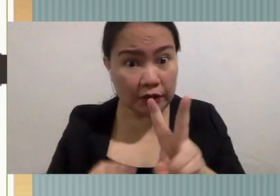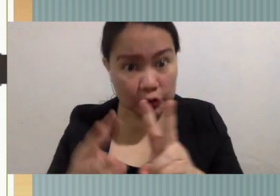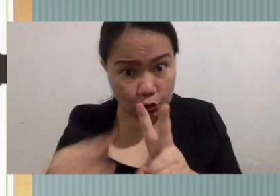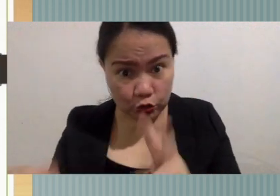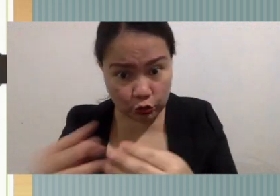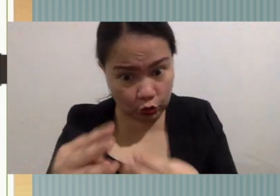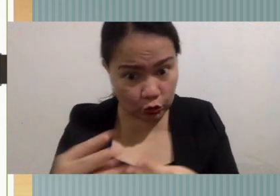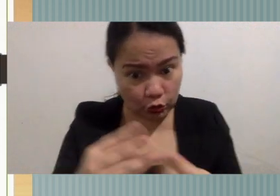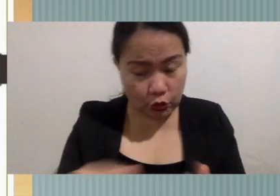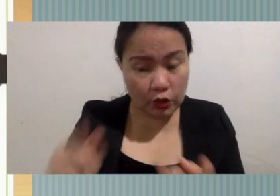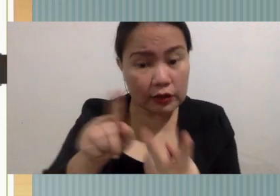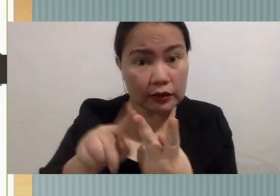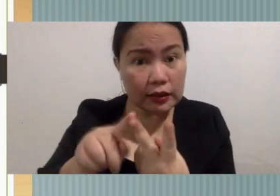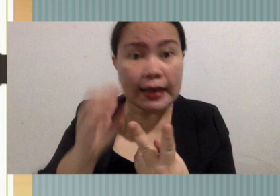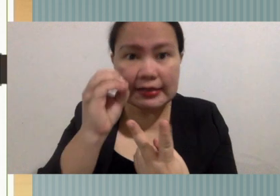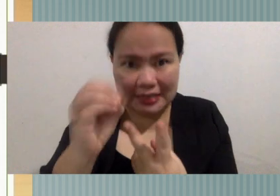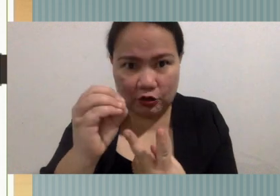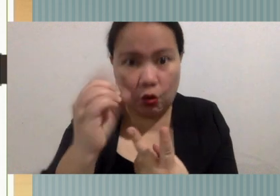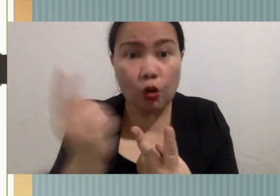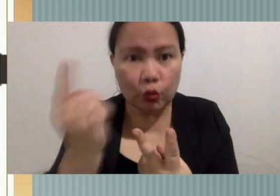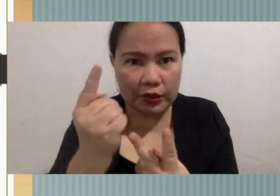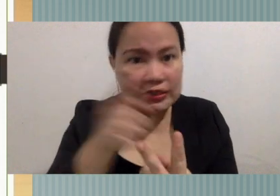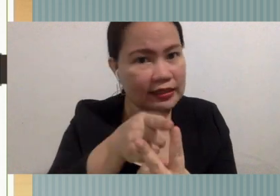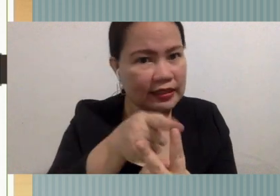solution nyo dyan ay laging 0.